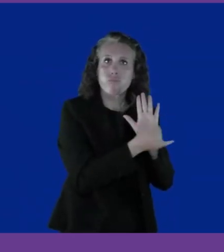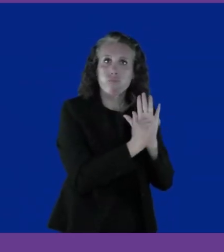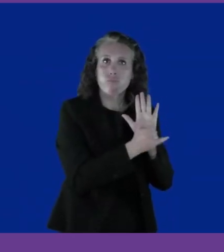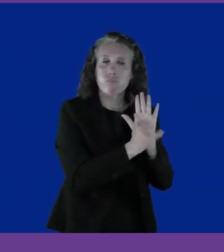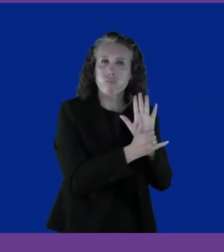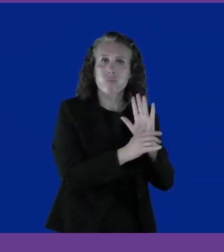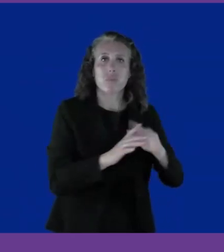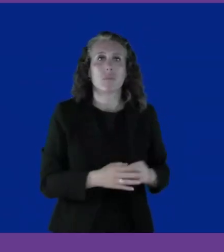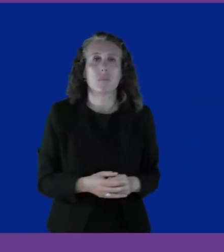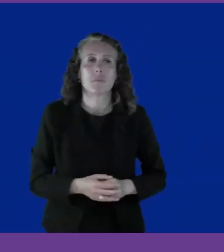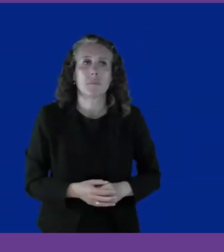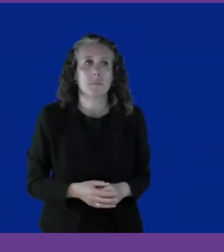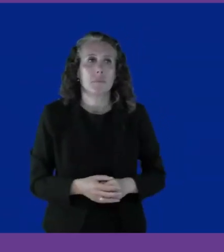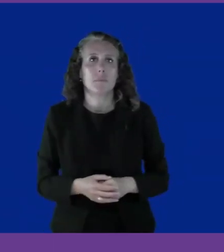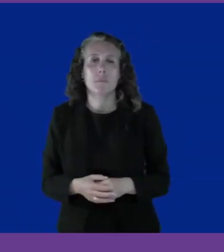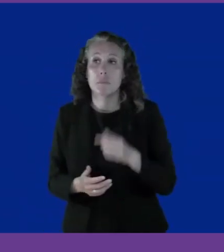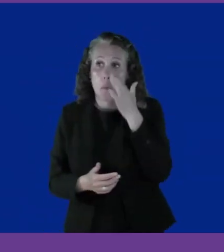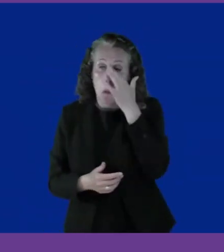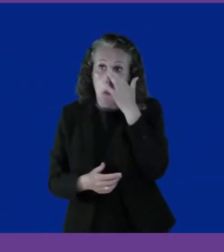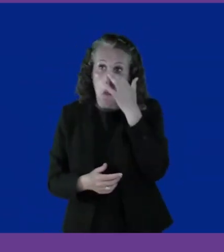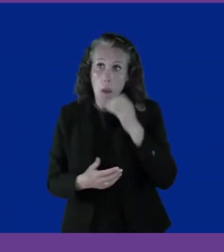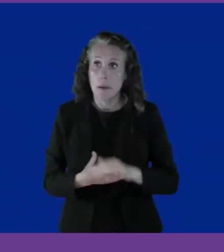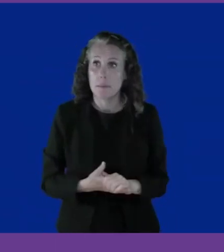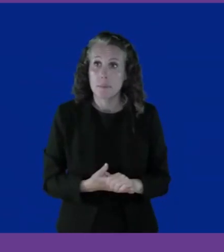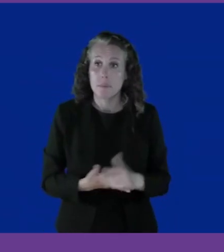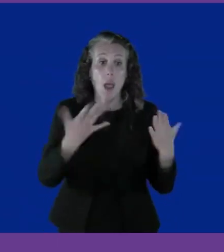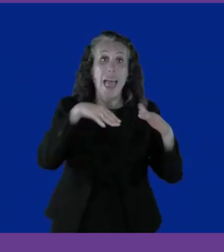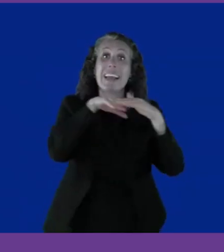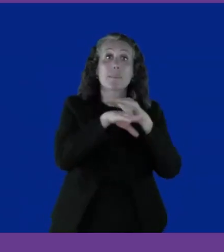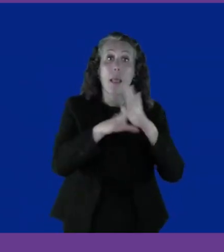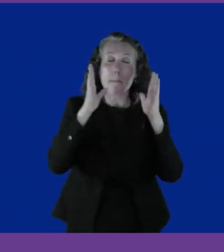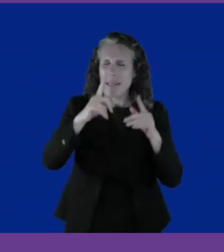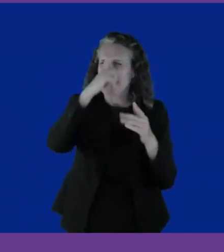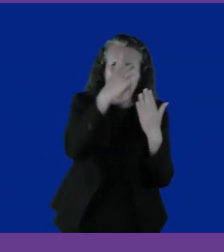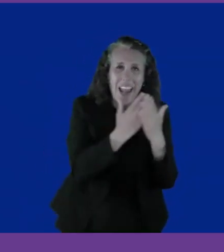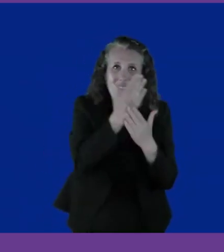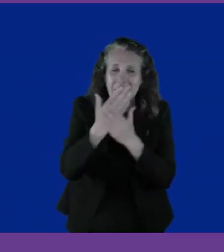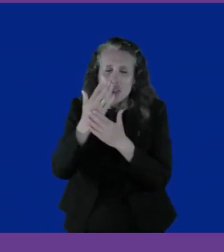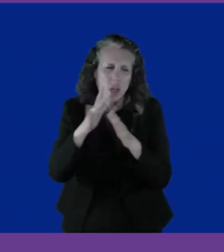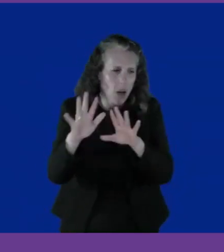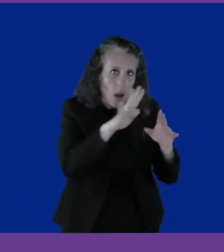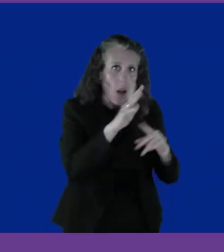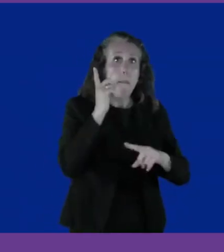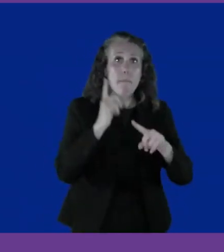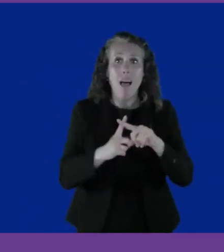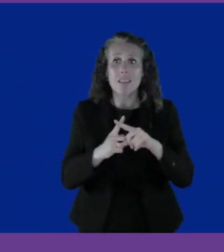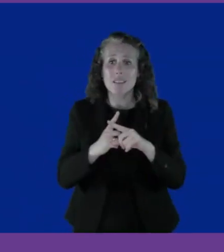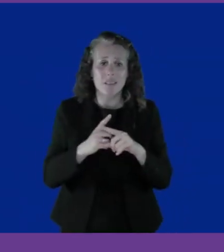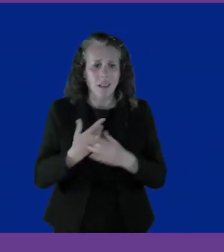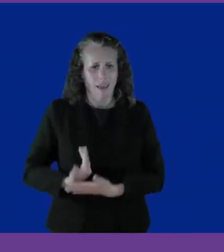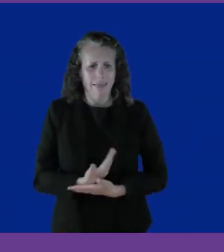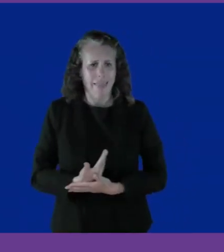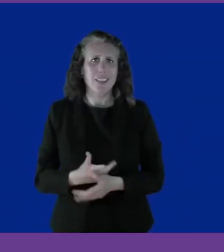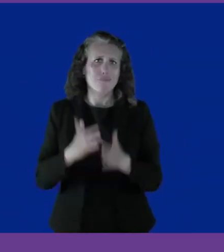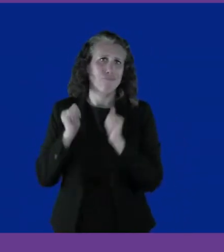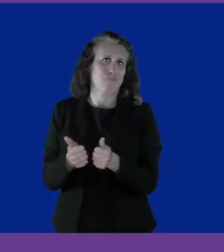is excellence in the service, is innovation, and is also the right thing to do. Well,